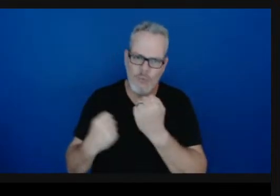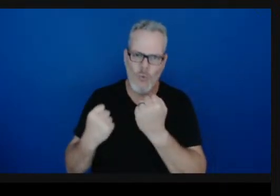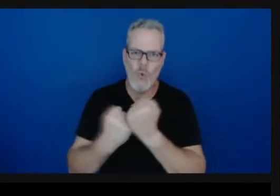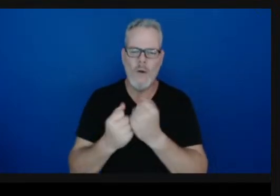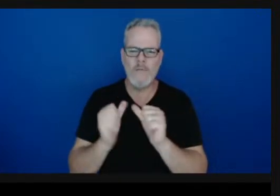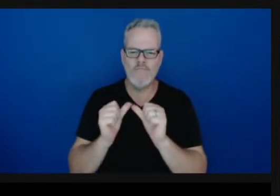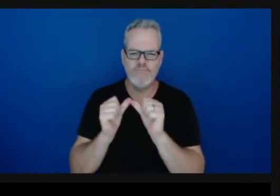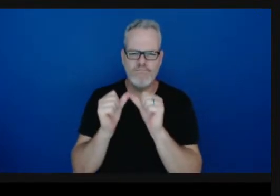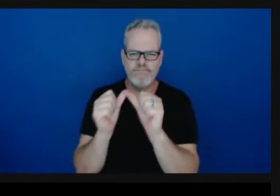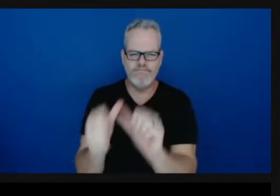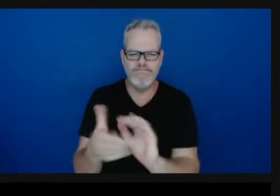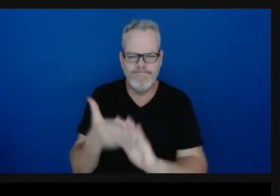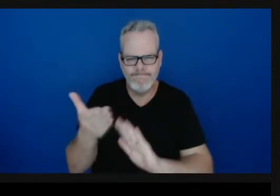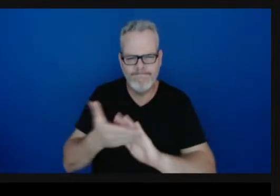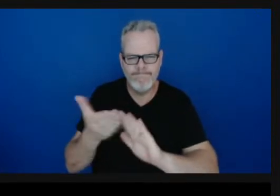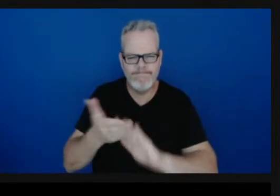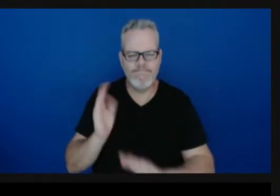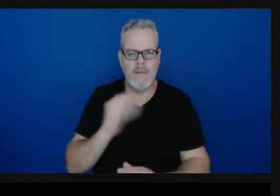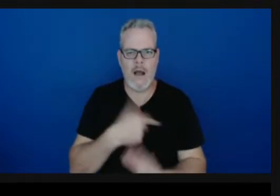as our other programs going.